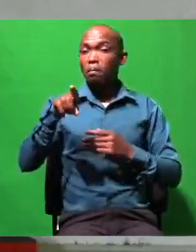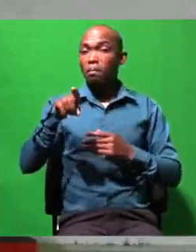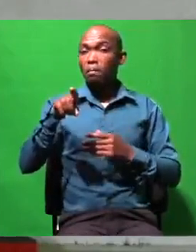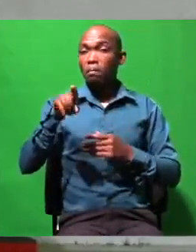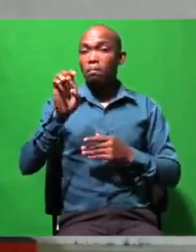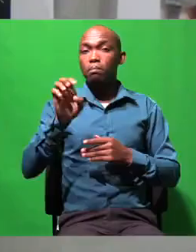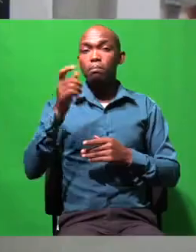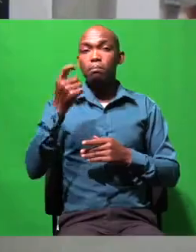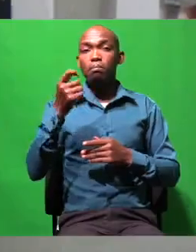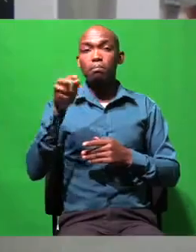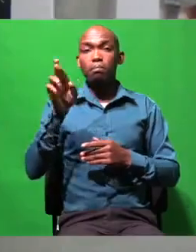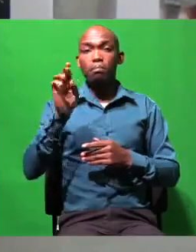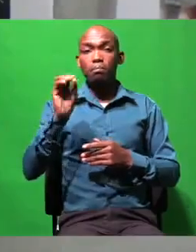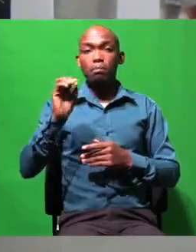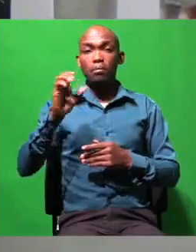station.